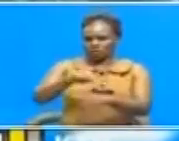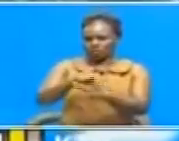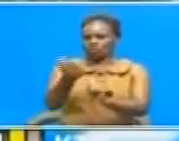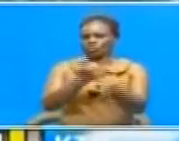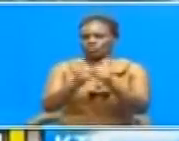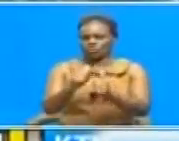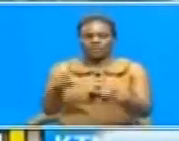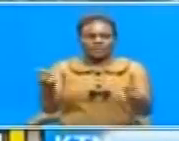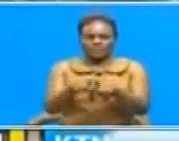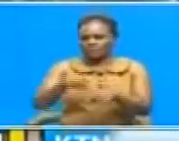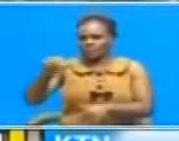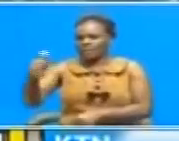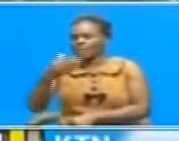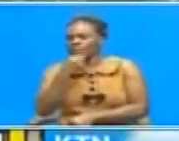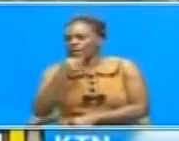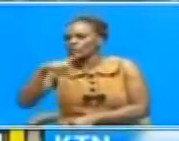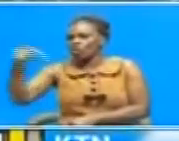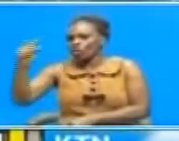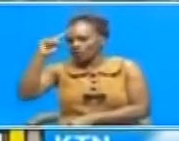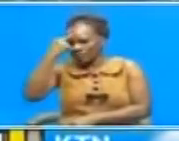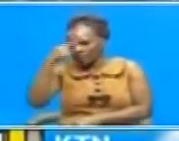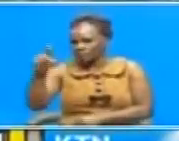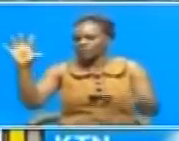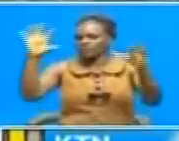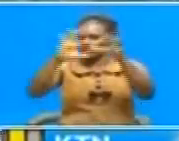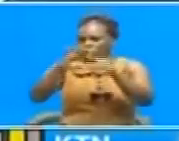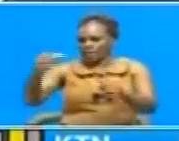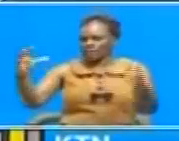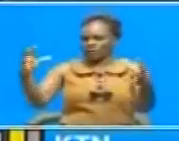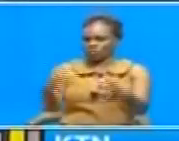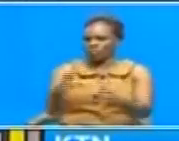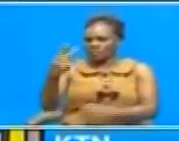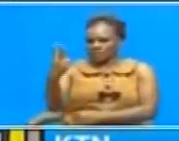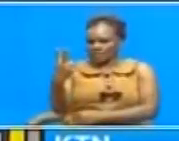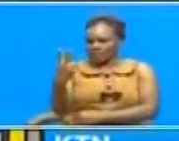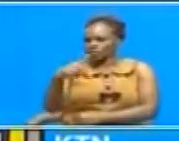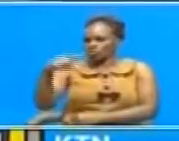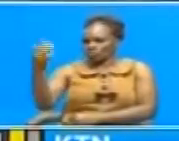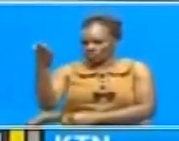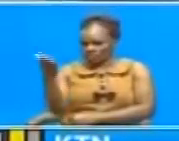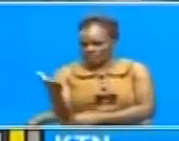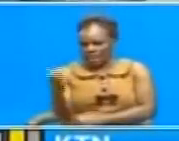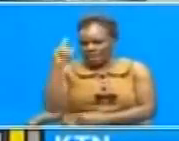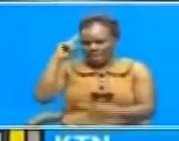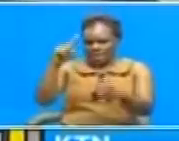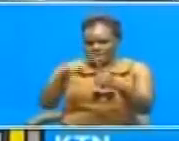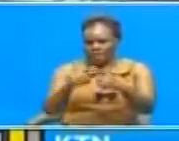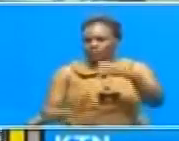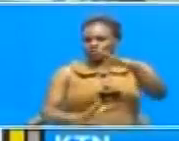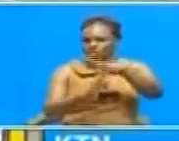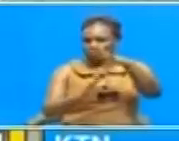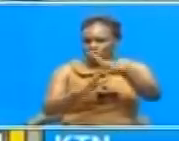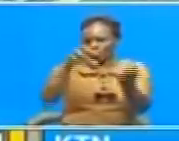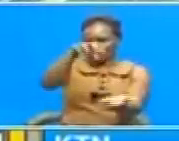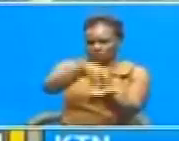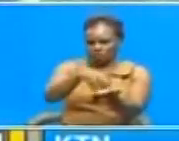Zuma Odhiambo is also Indian bound, where he will join Pune Ripalton as the second Kenyan player to turn up for the outfit that's targeting a top place finish.